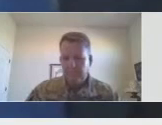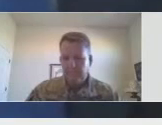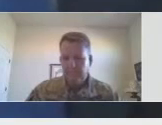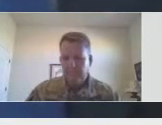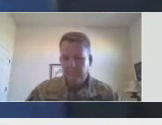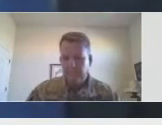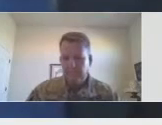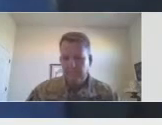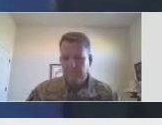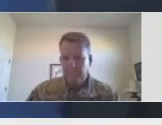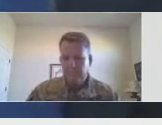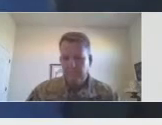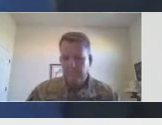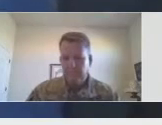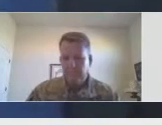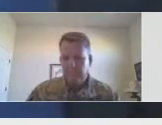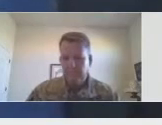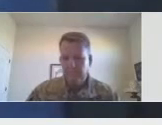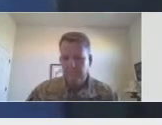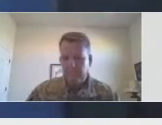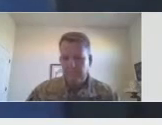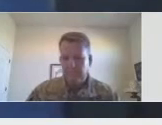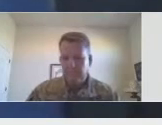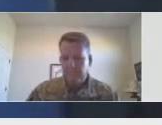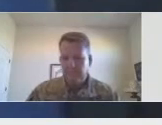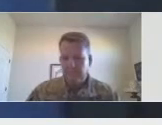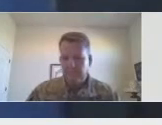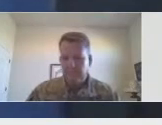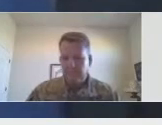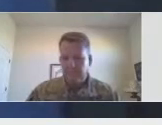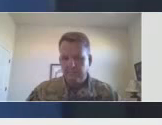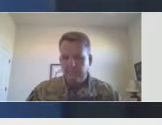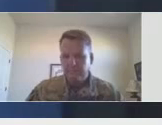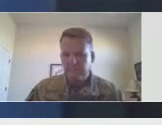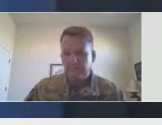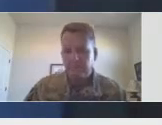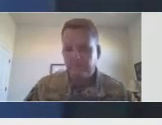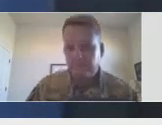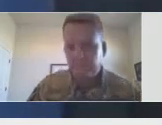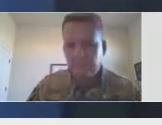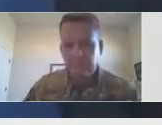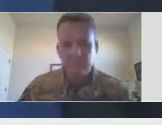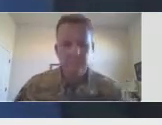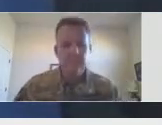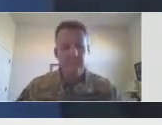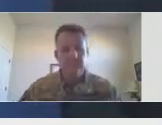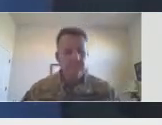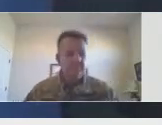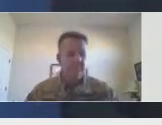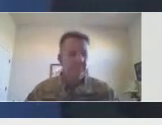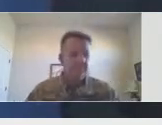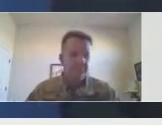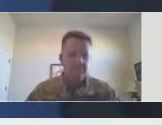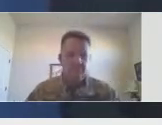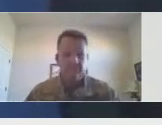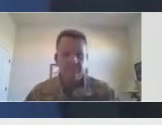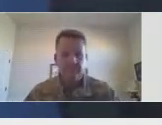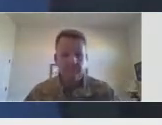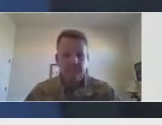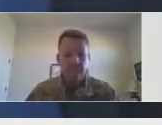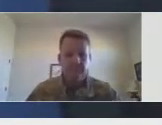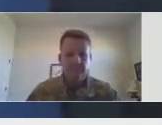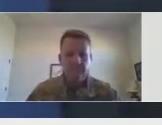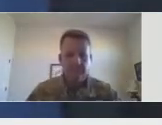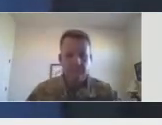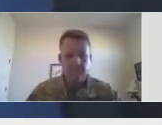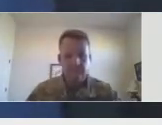indicated, it does not matter where you live. It matters what your susceptibility to this illness is, and you'll be